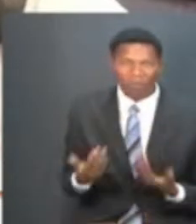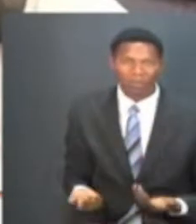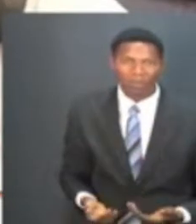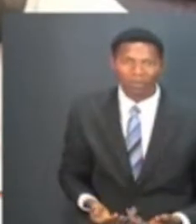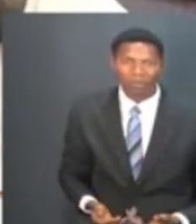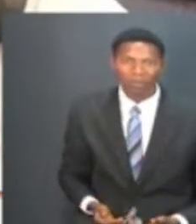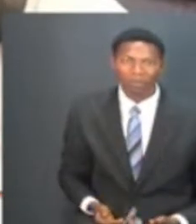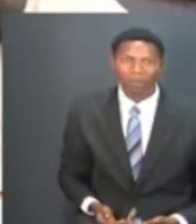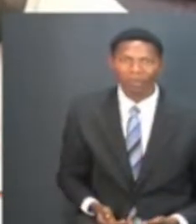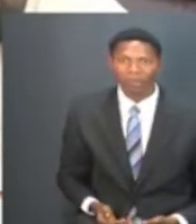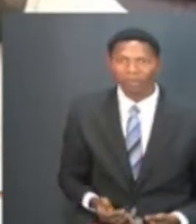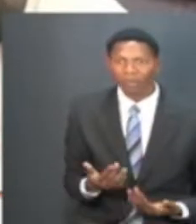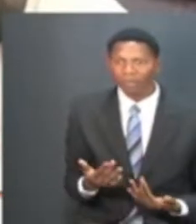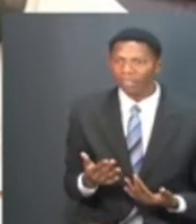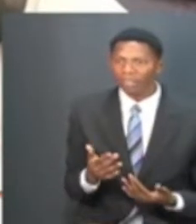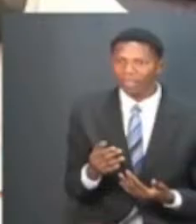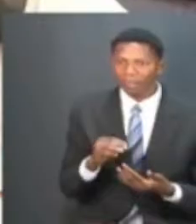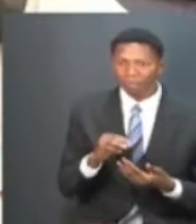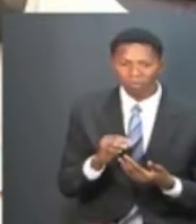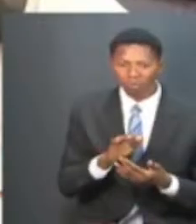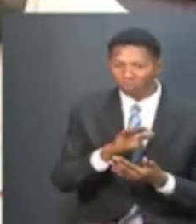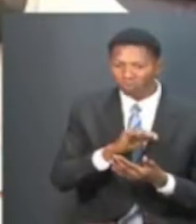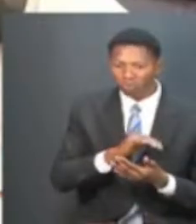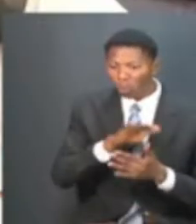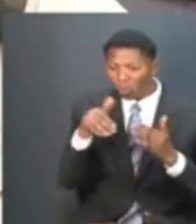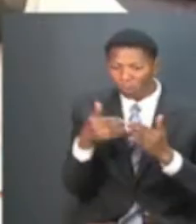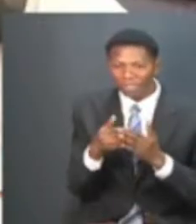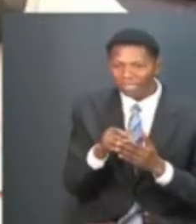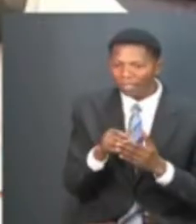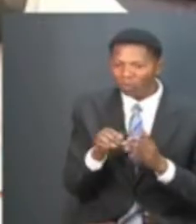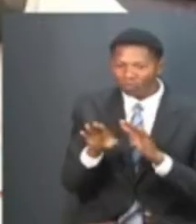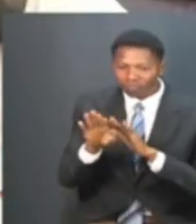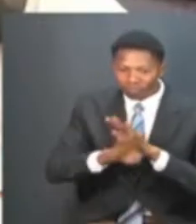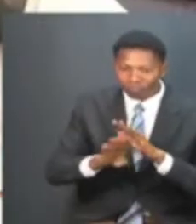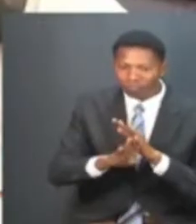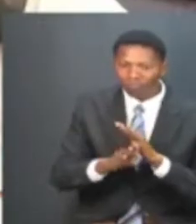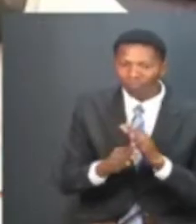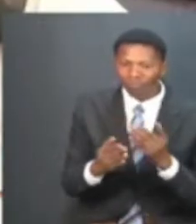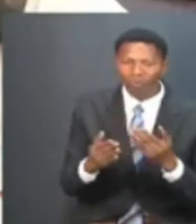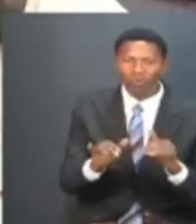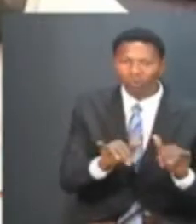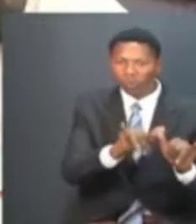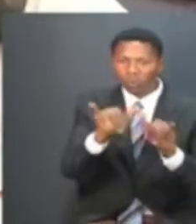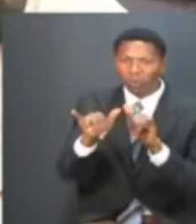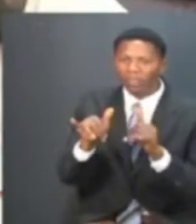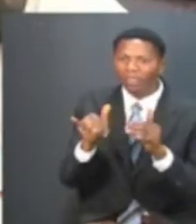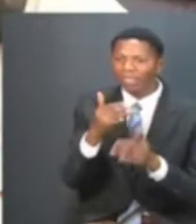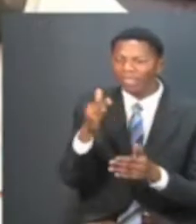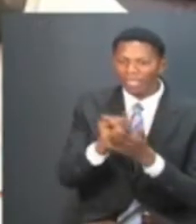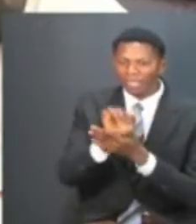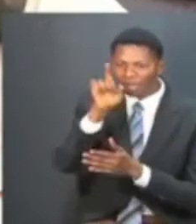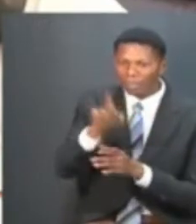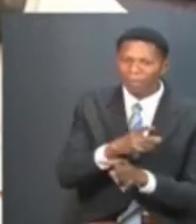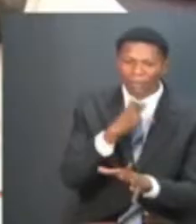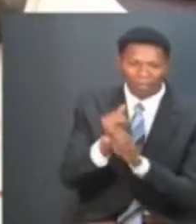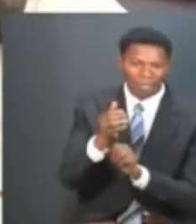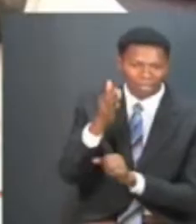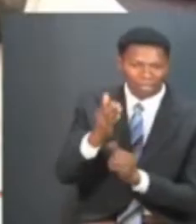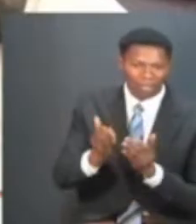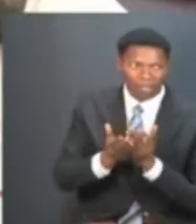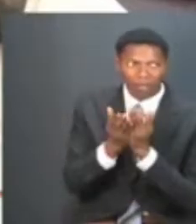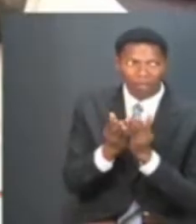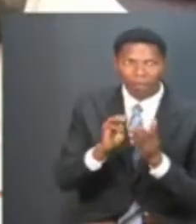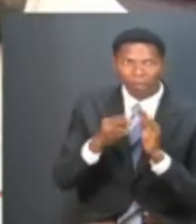and they are basic facilities that should be found on these facilities. So it's not a matter we have